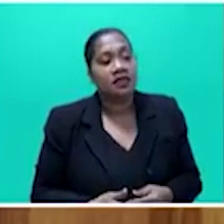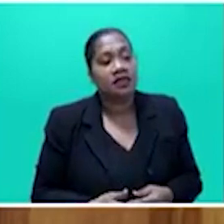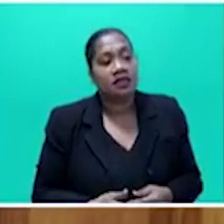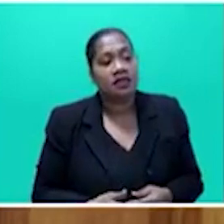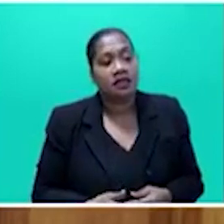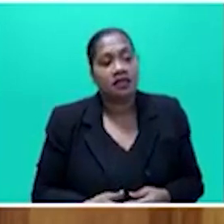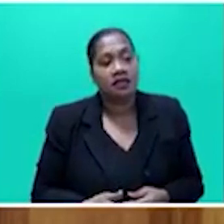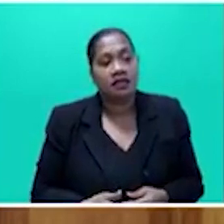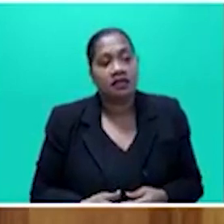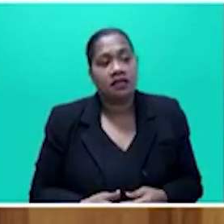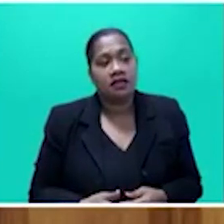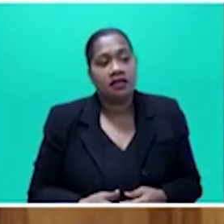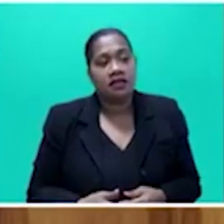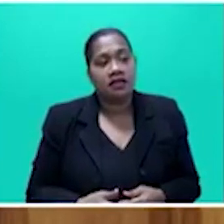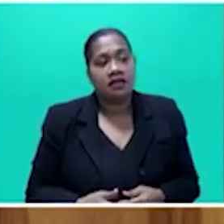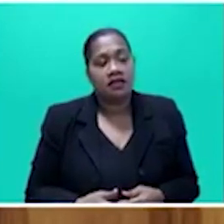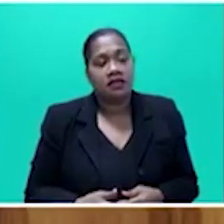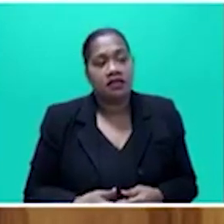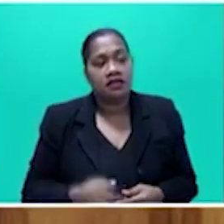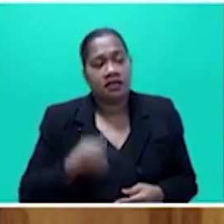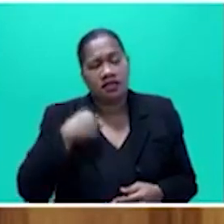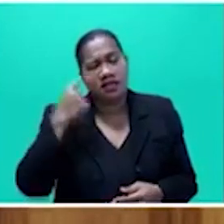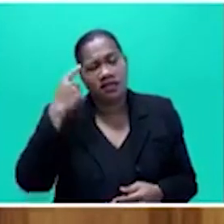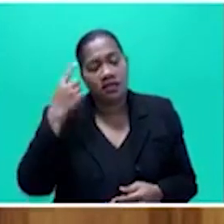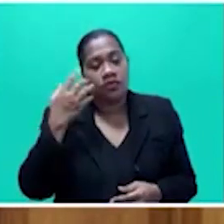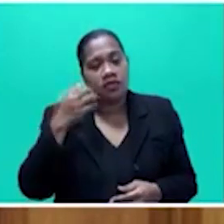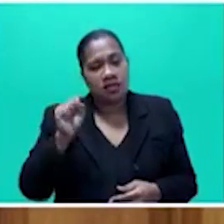doing it every 5 years. I think we still need